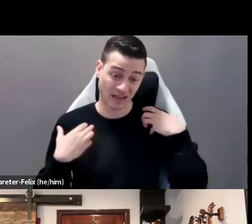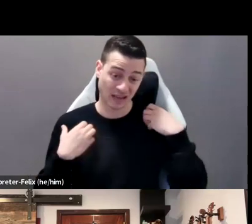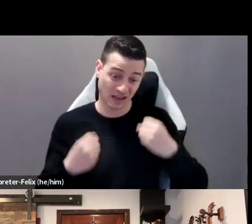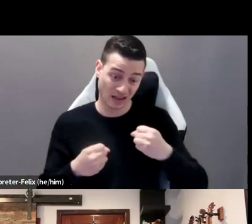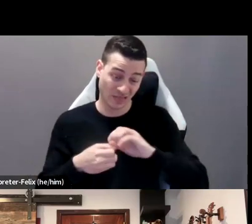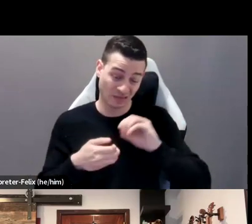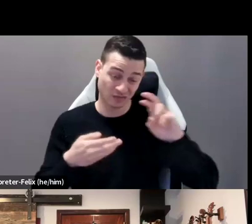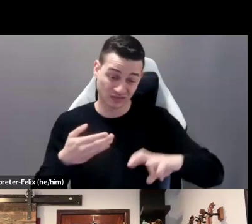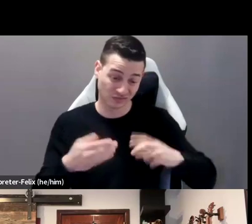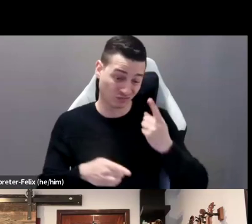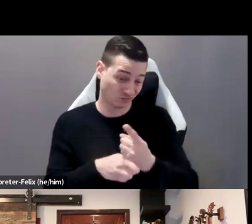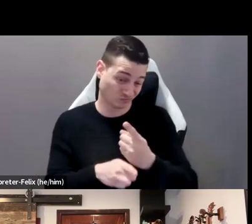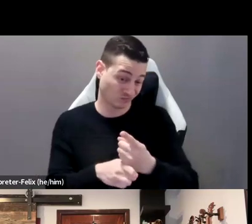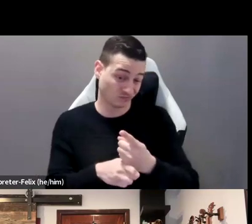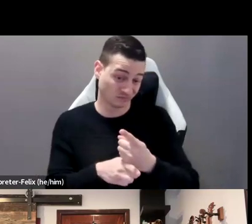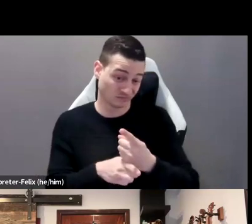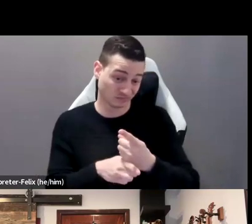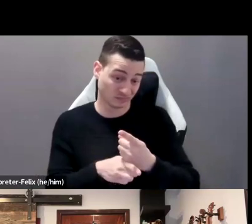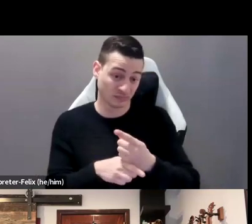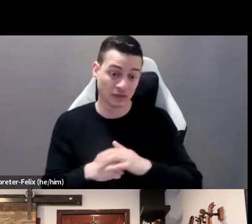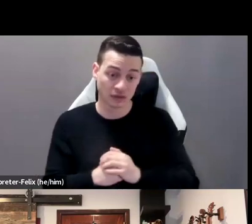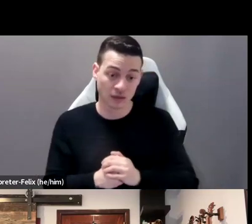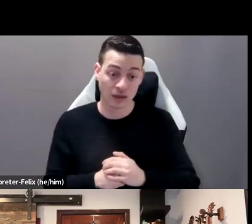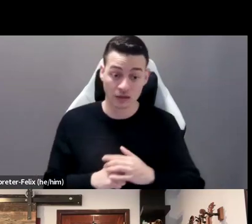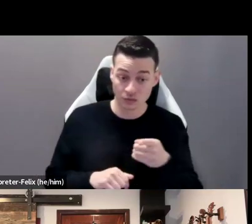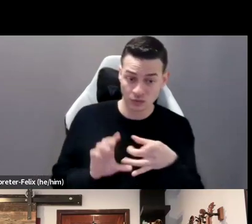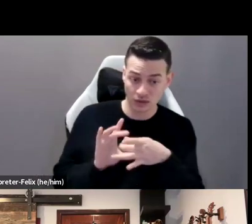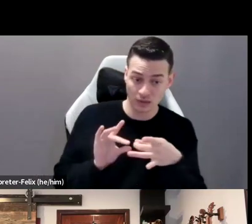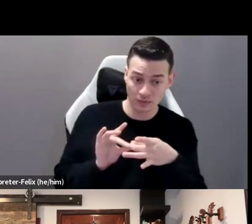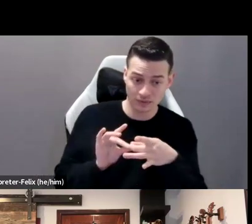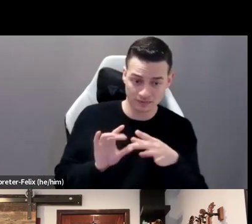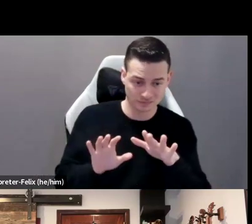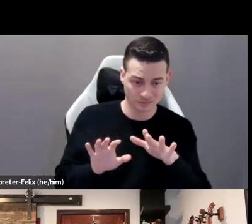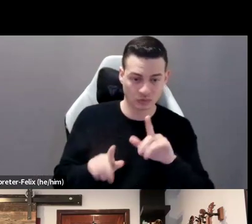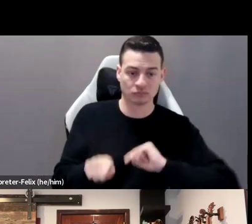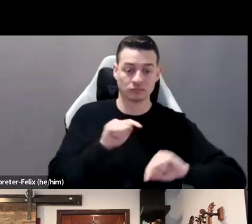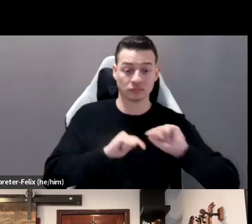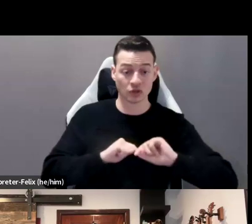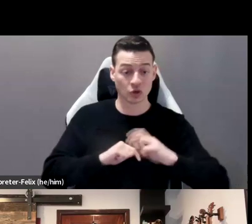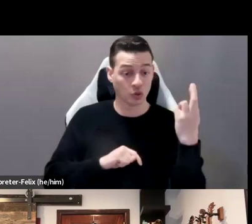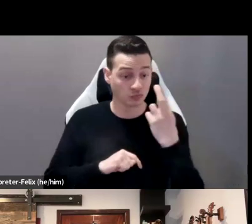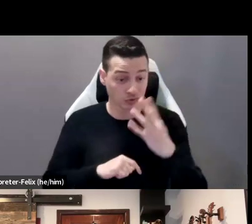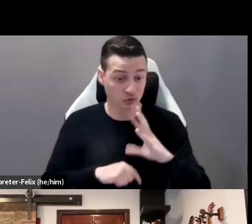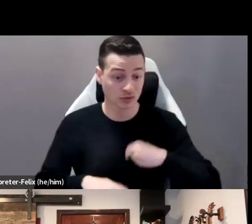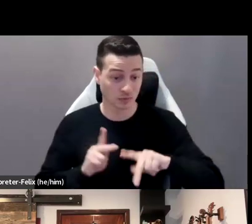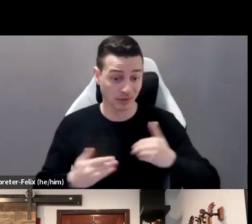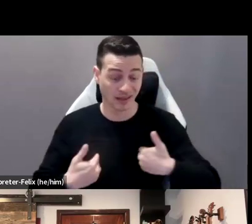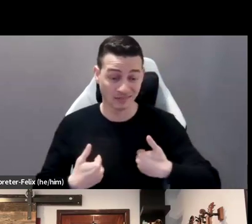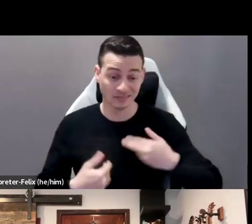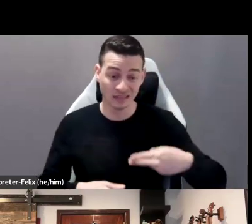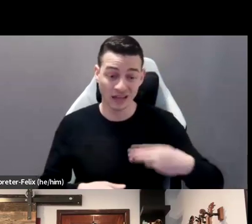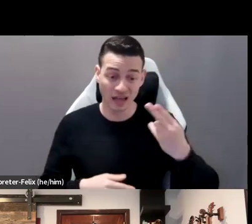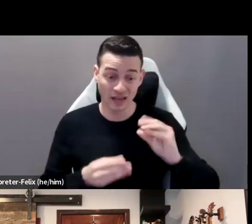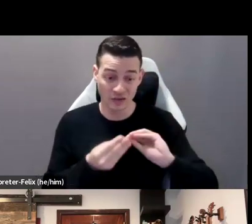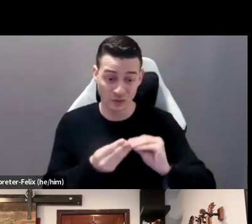scary time. So the reason the trans people have higher rates of negative health outcomes is something called